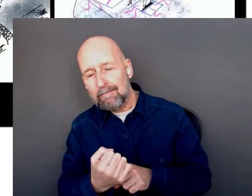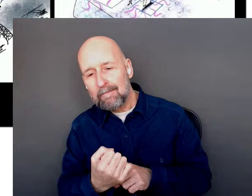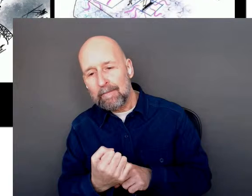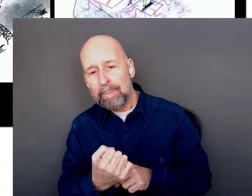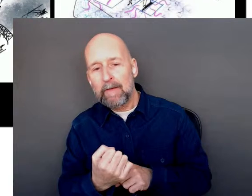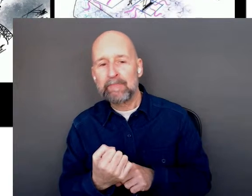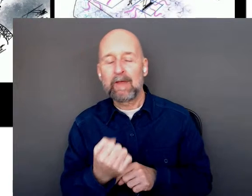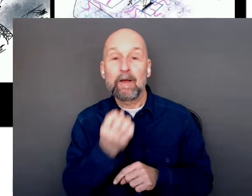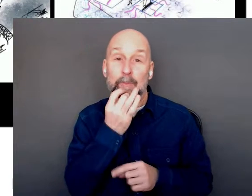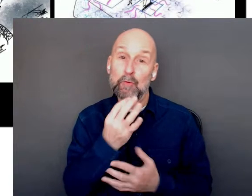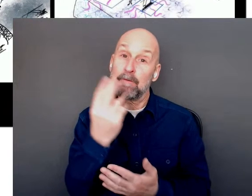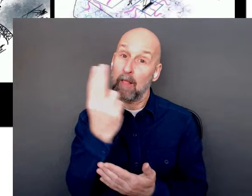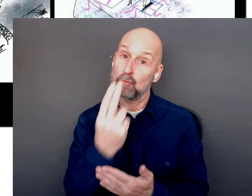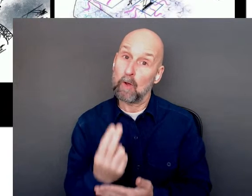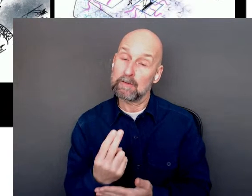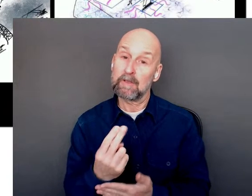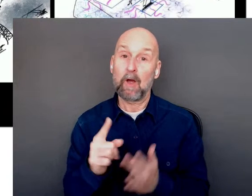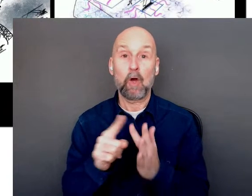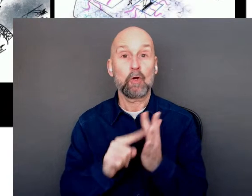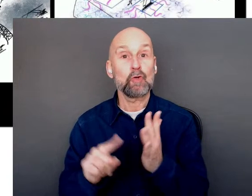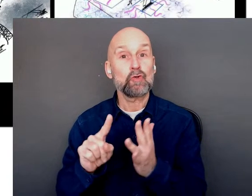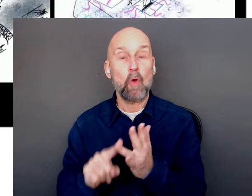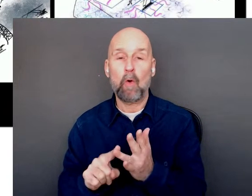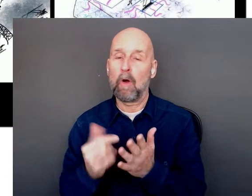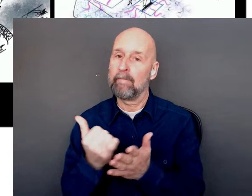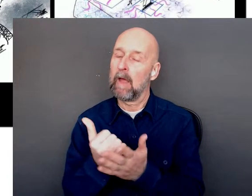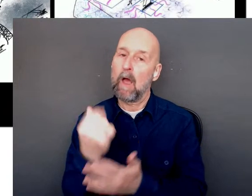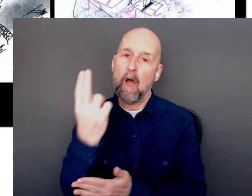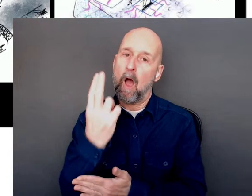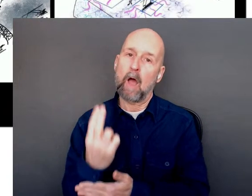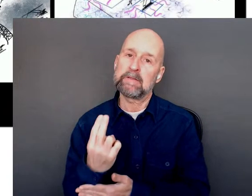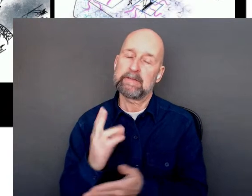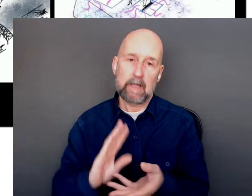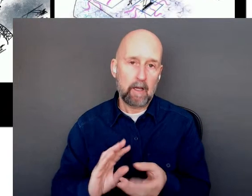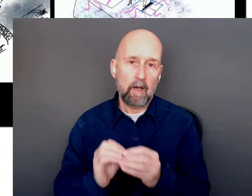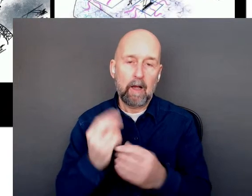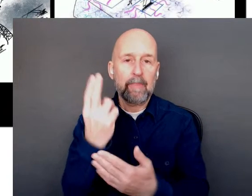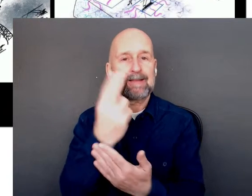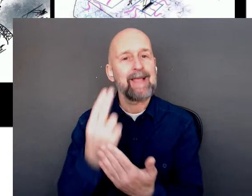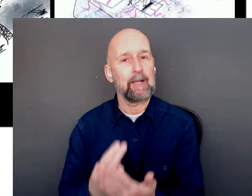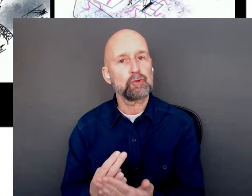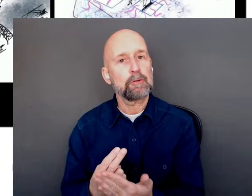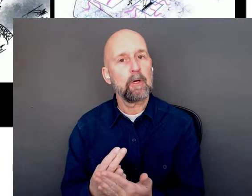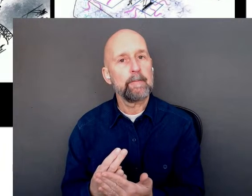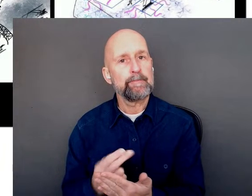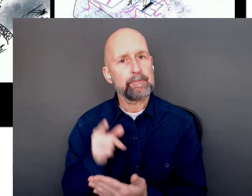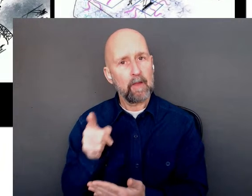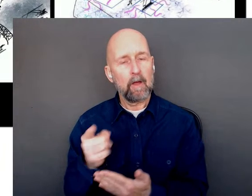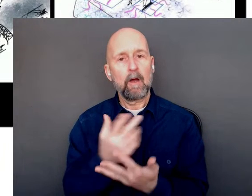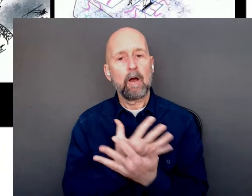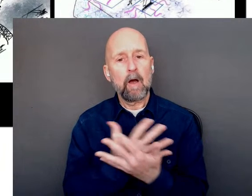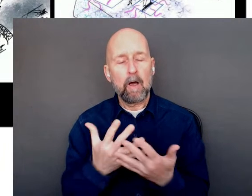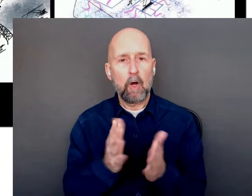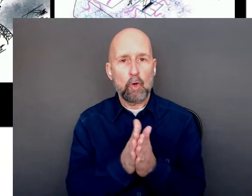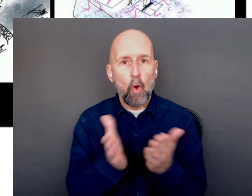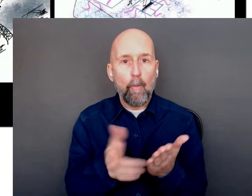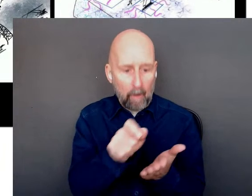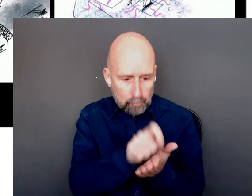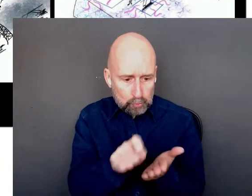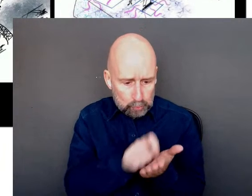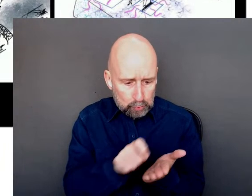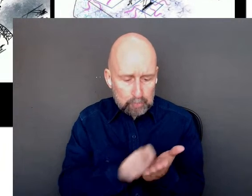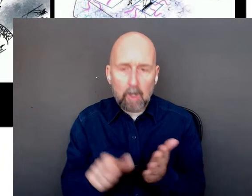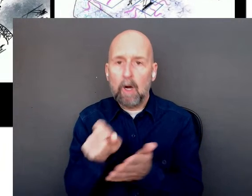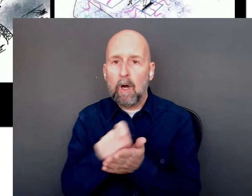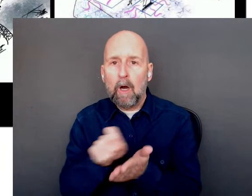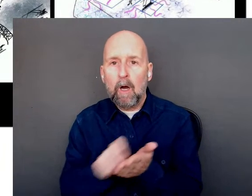drawings because Joe's the great artist behind all of the sketches, but we have like dozens of notebooks like just laying